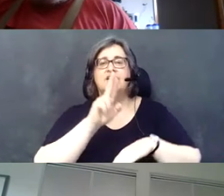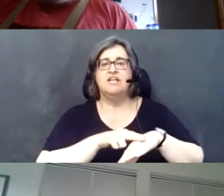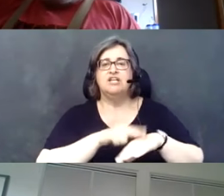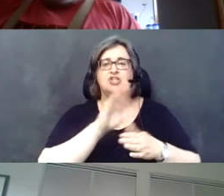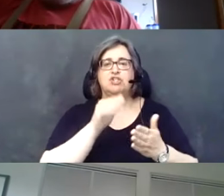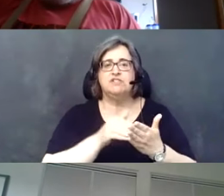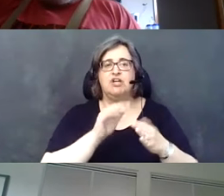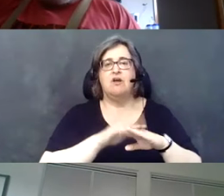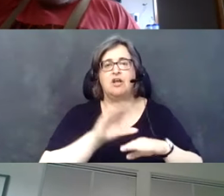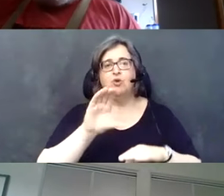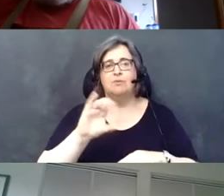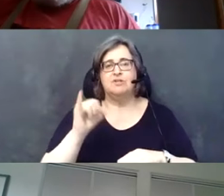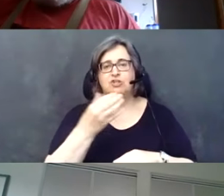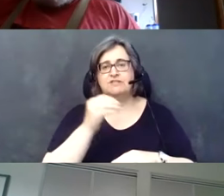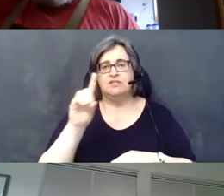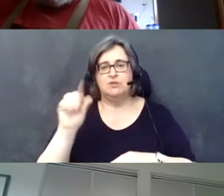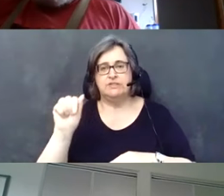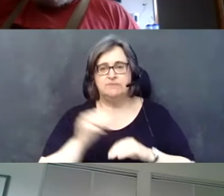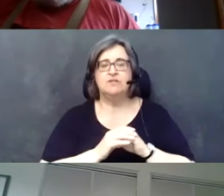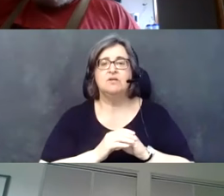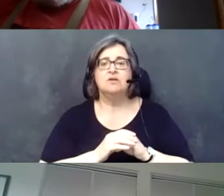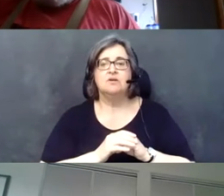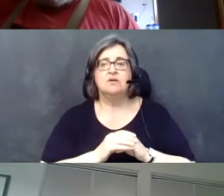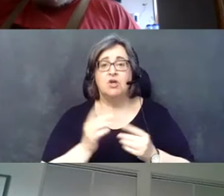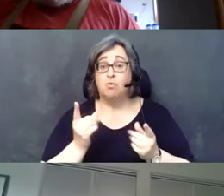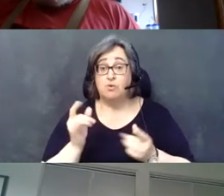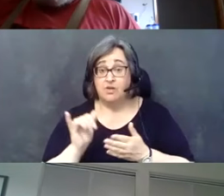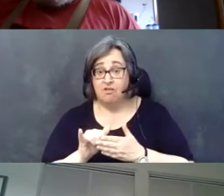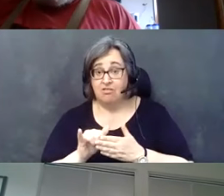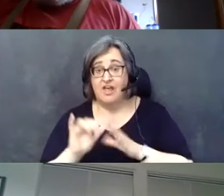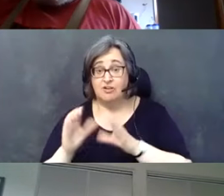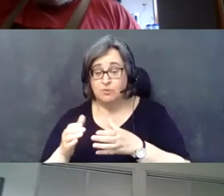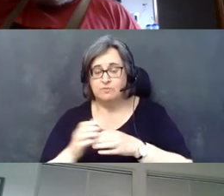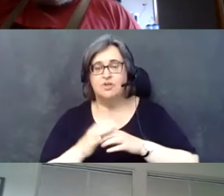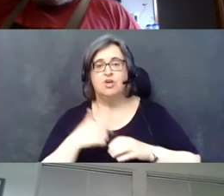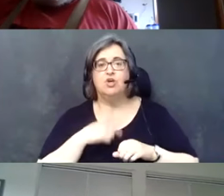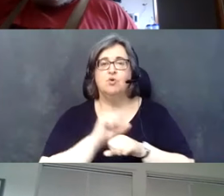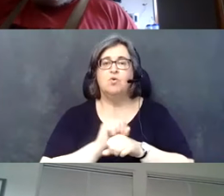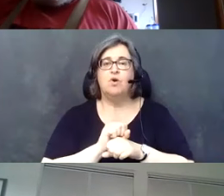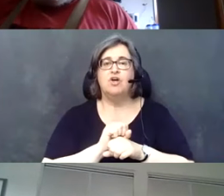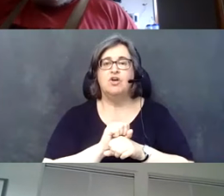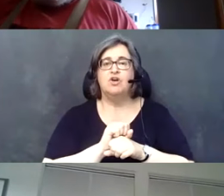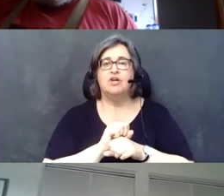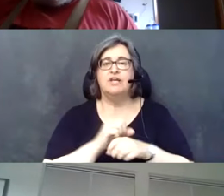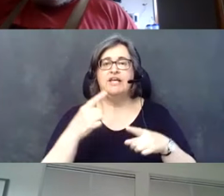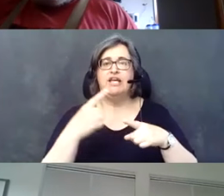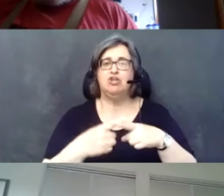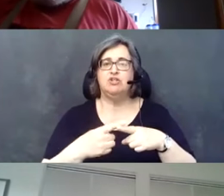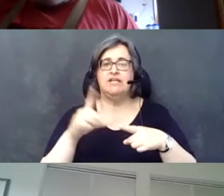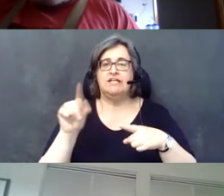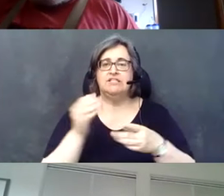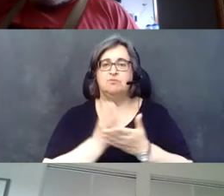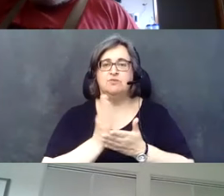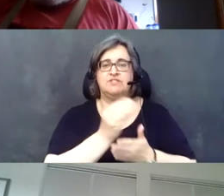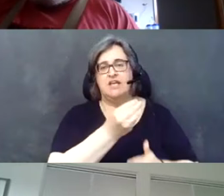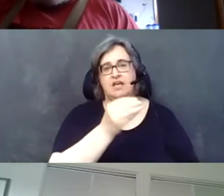Justice and Disability. Now, what we do in this division of the ARC is that we work at the intersection of disability rights and